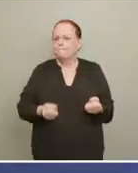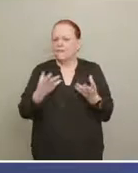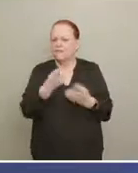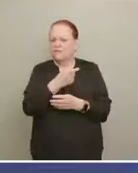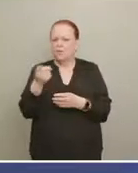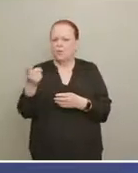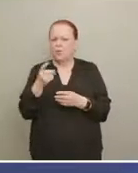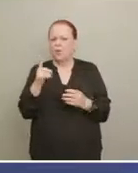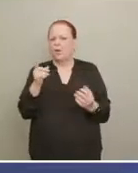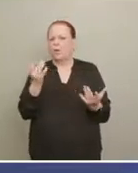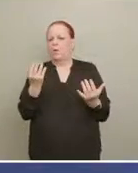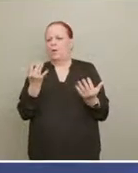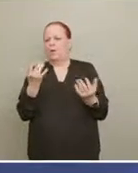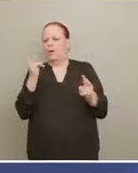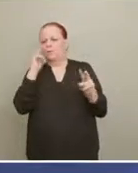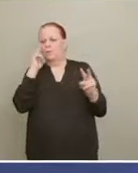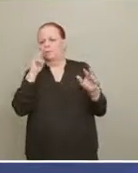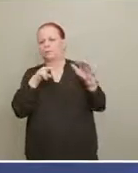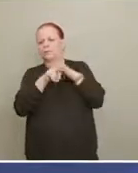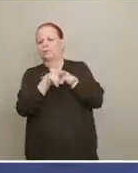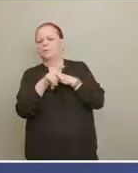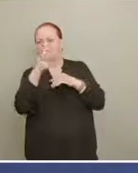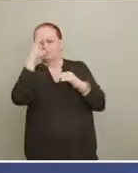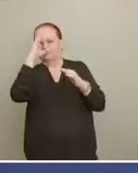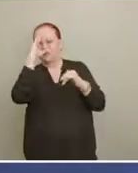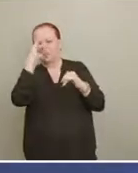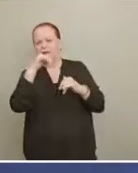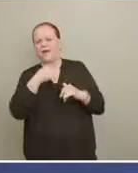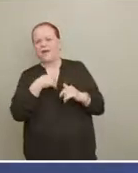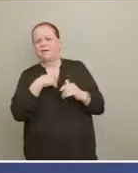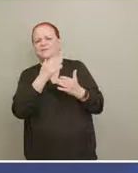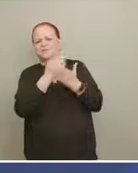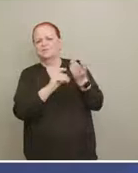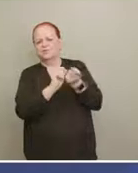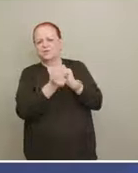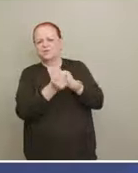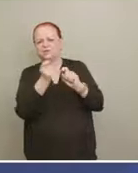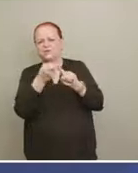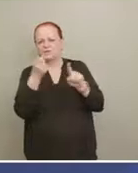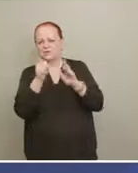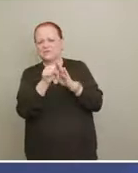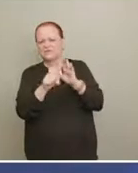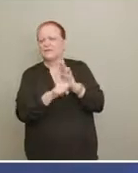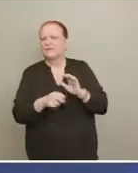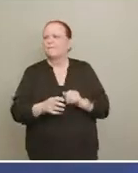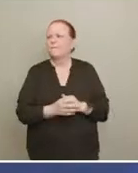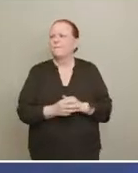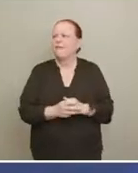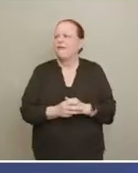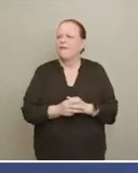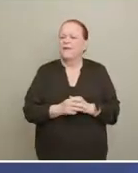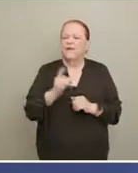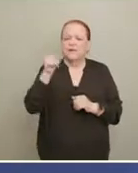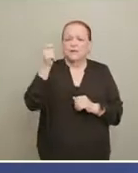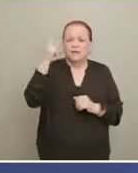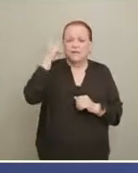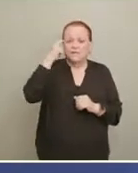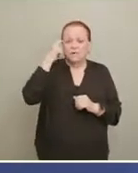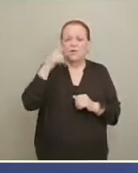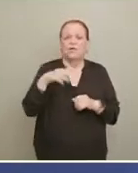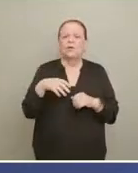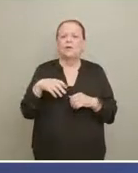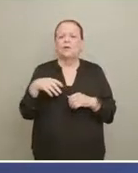the change yesterday. The California Department of Human Health Services, Dr. Galley, and the governor announced a new